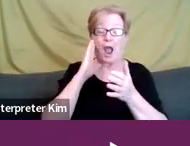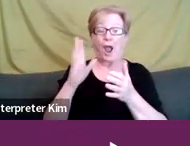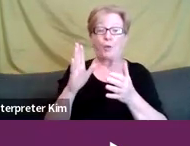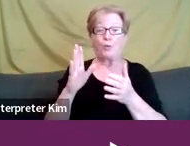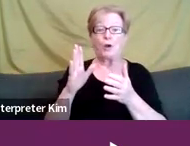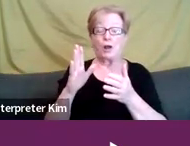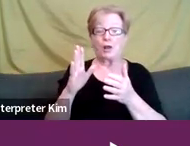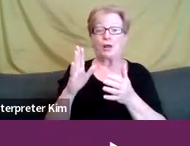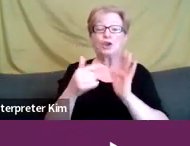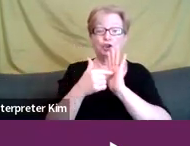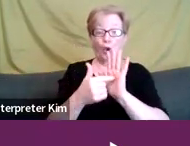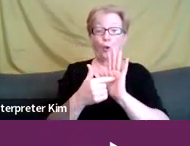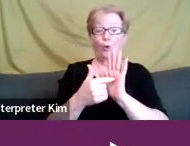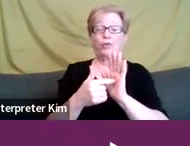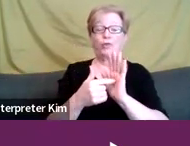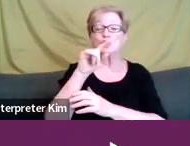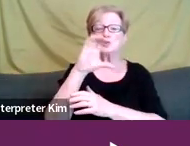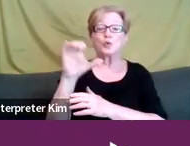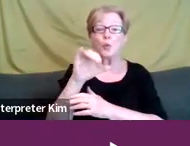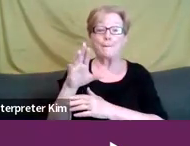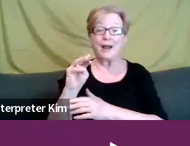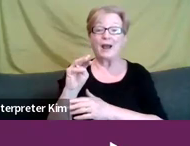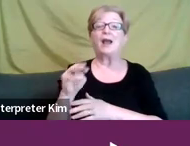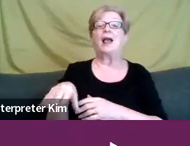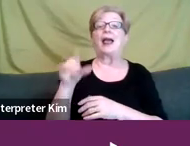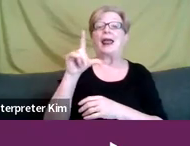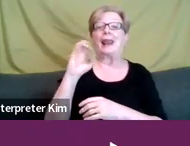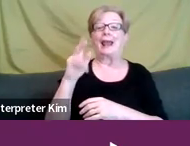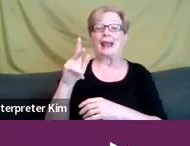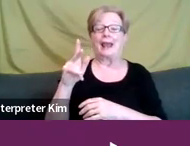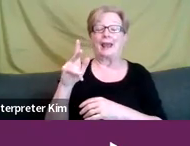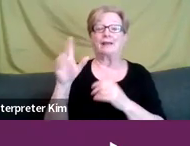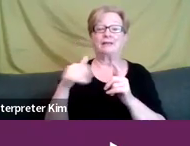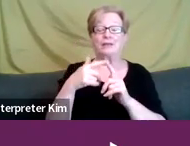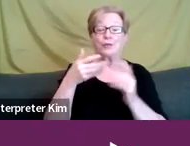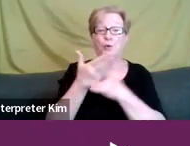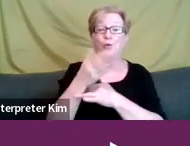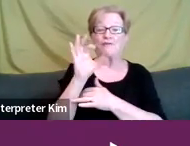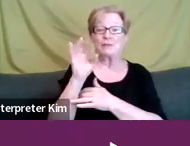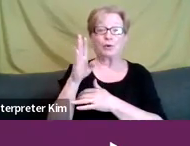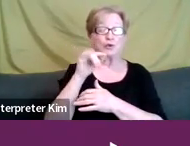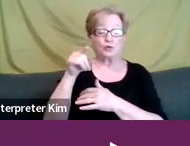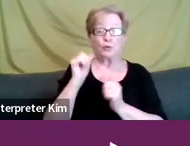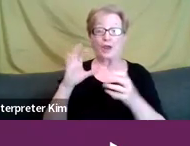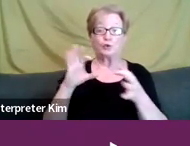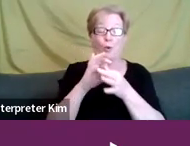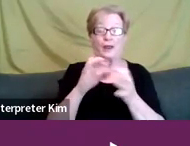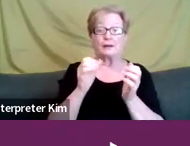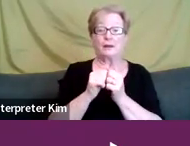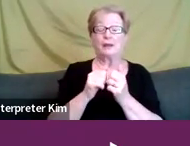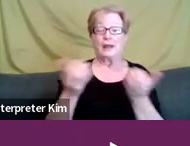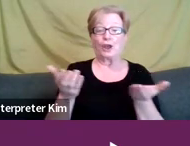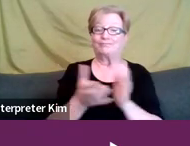the Zoom link in on Facebook so you can join us here on Zoom as